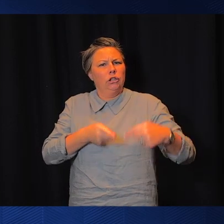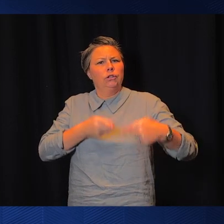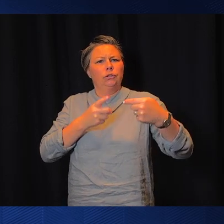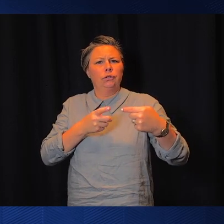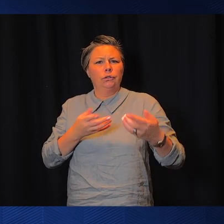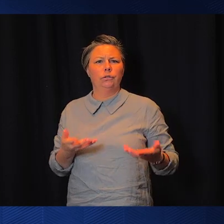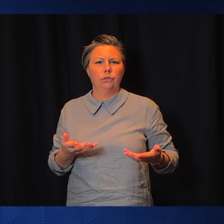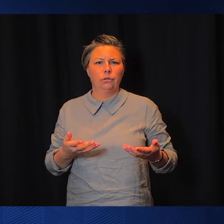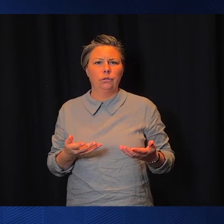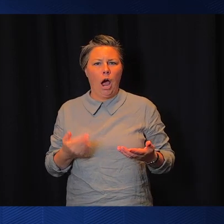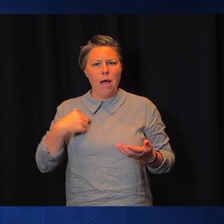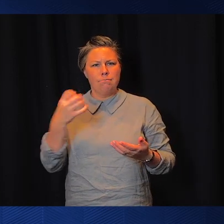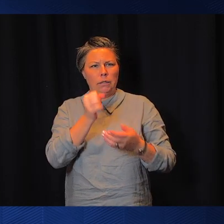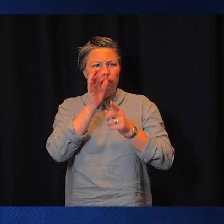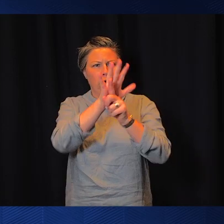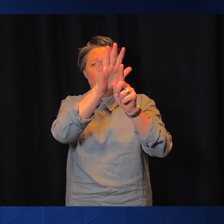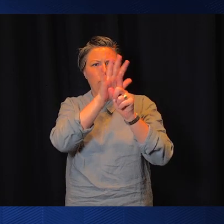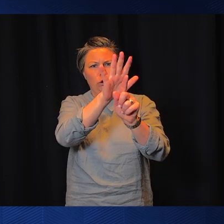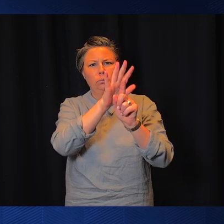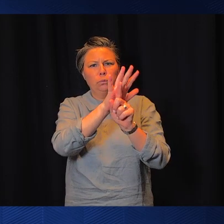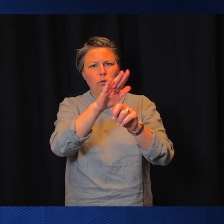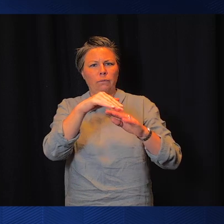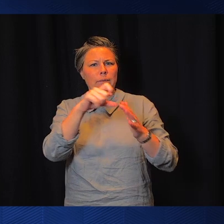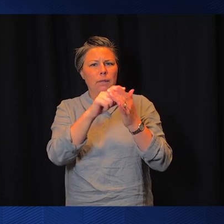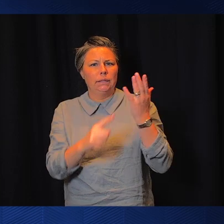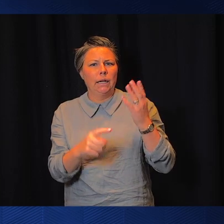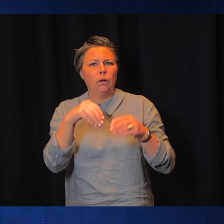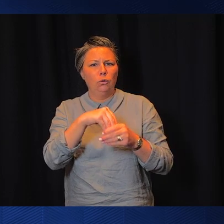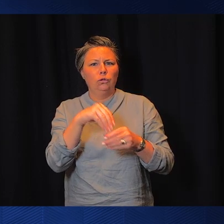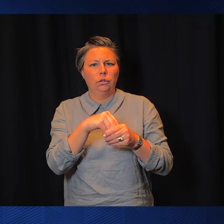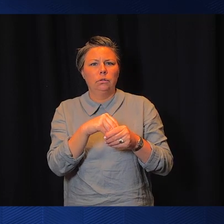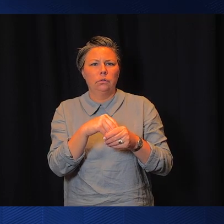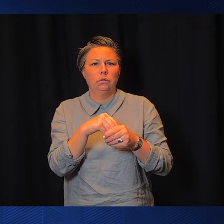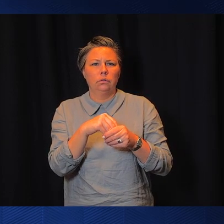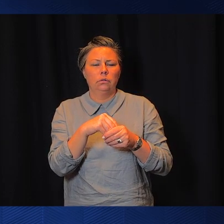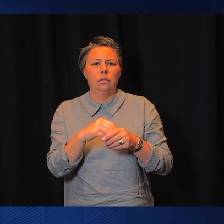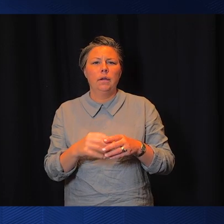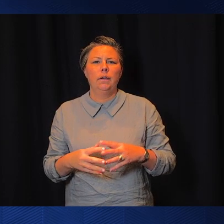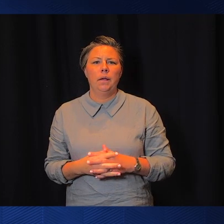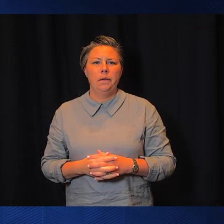the disability inclusion throughout the work of the AHP.